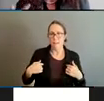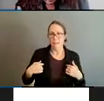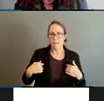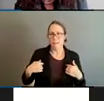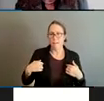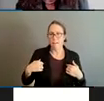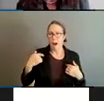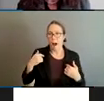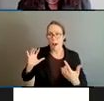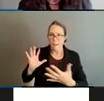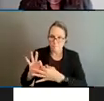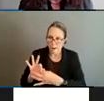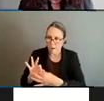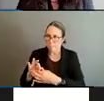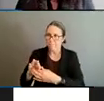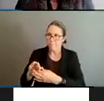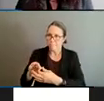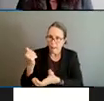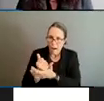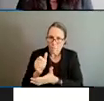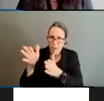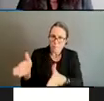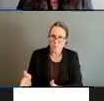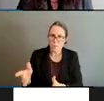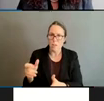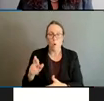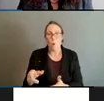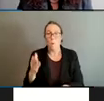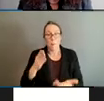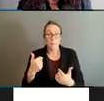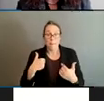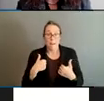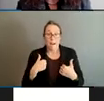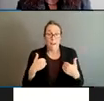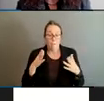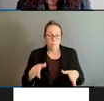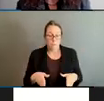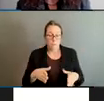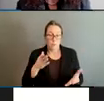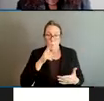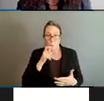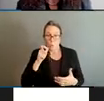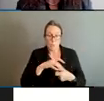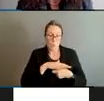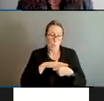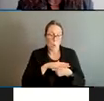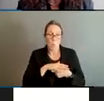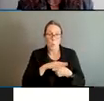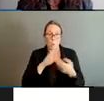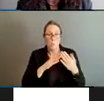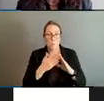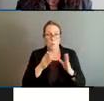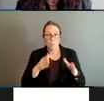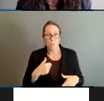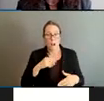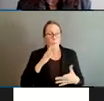then I take it from there, or vice versa. I have somebody and I'm like, you know what, they need one of our local community partners, and I'll reach out